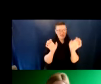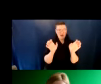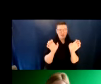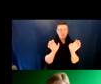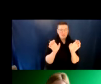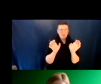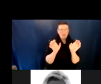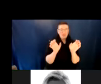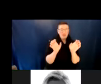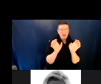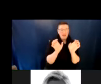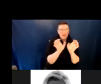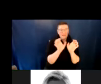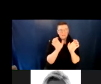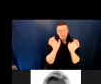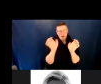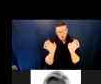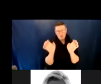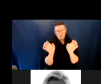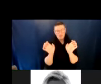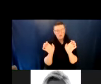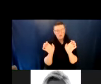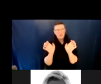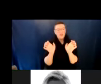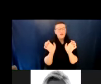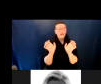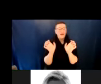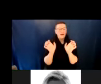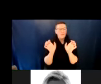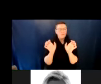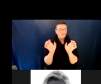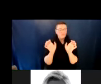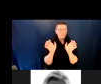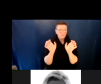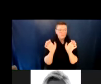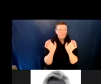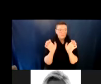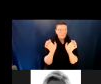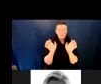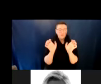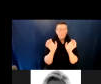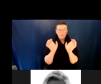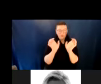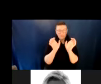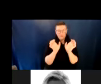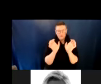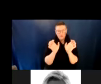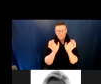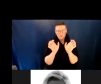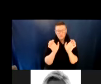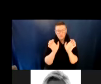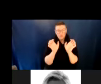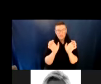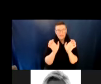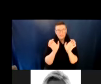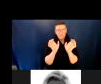abstract is the target, and the concrete is the source. But if you're going